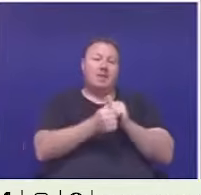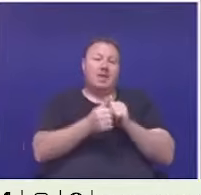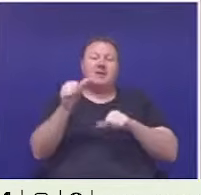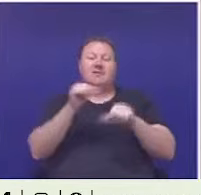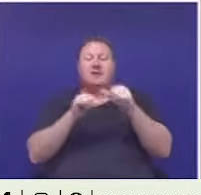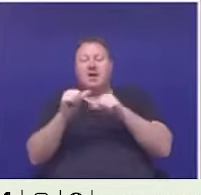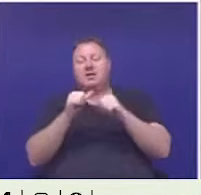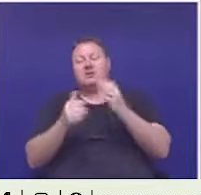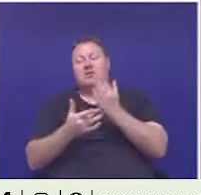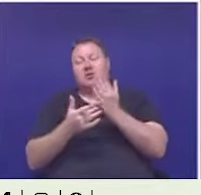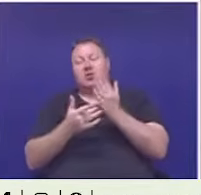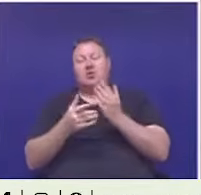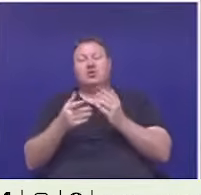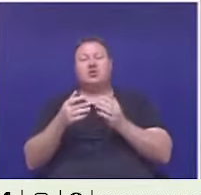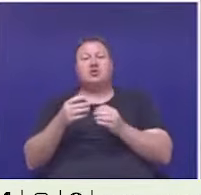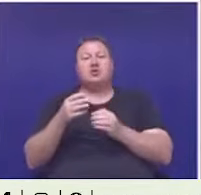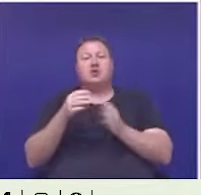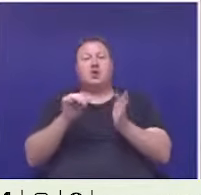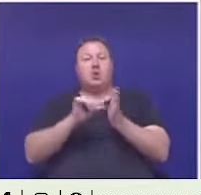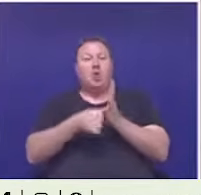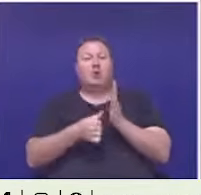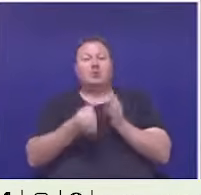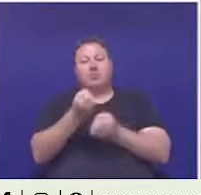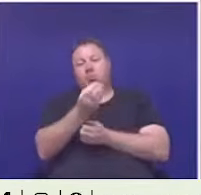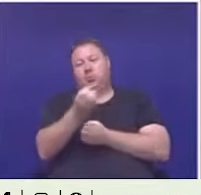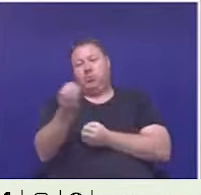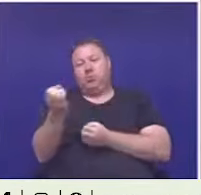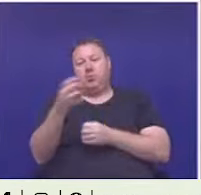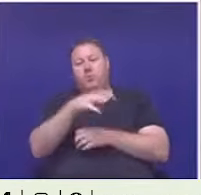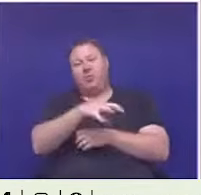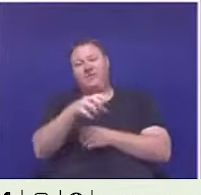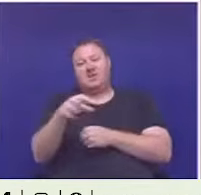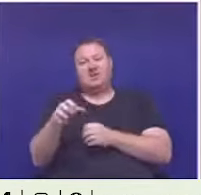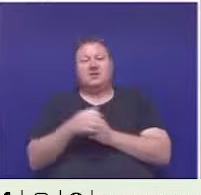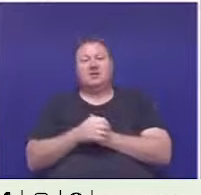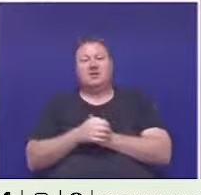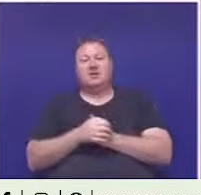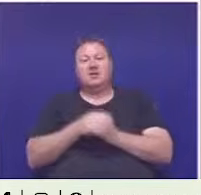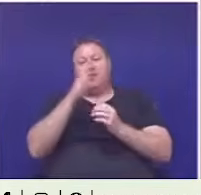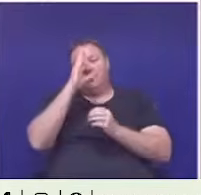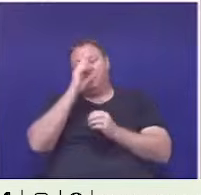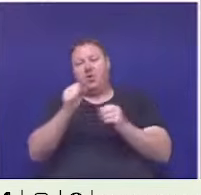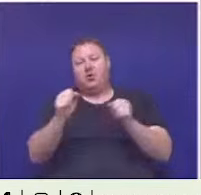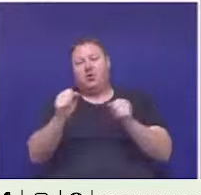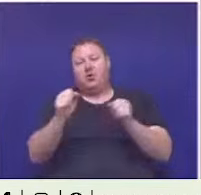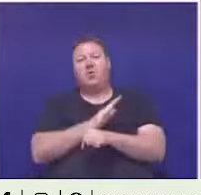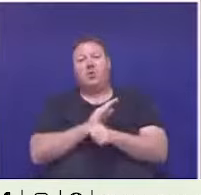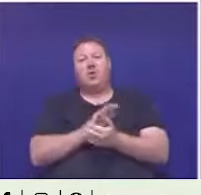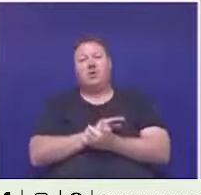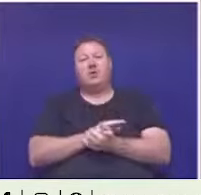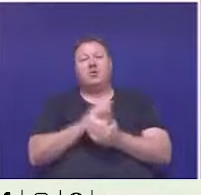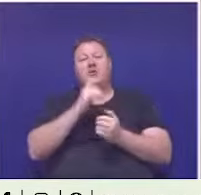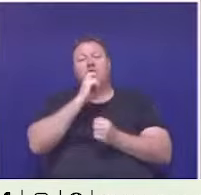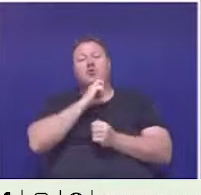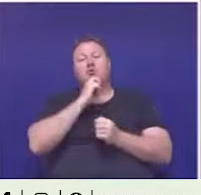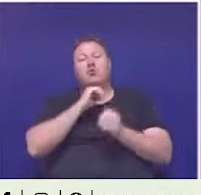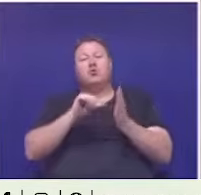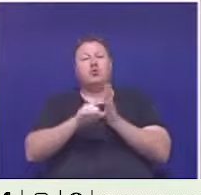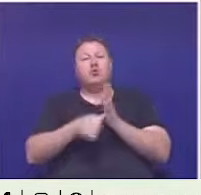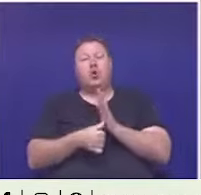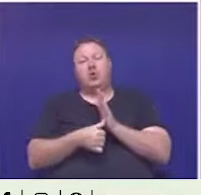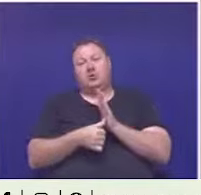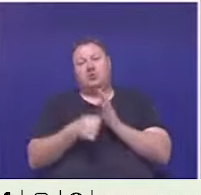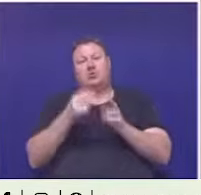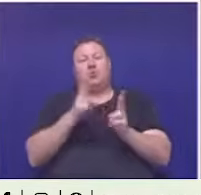Conditional Grant, which is the one that goes to provinces. And we're having a sharper focus in how do we use that grant to